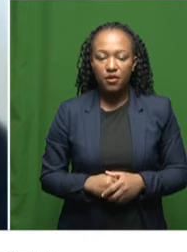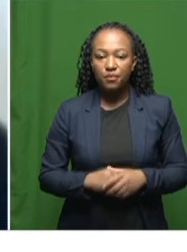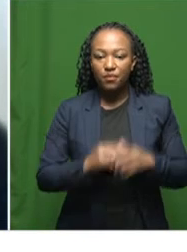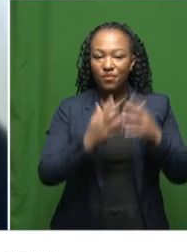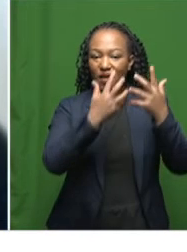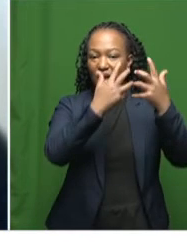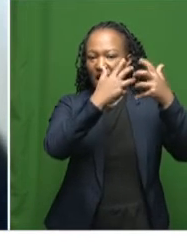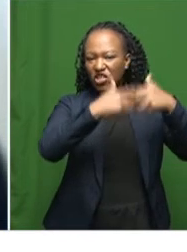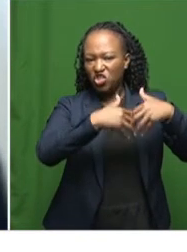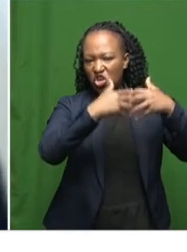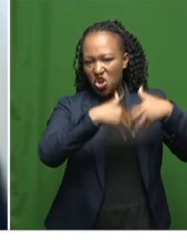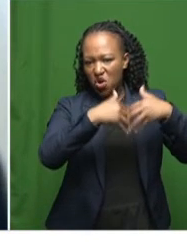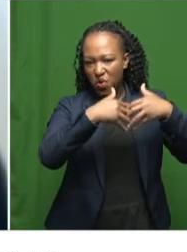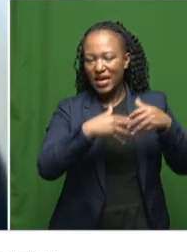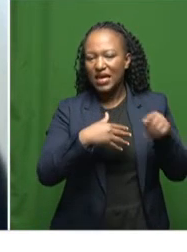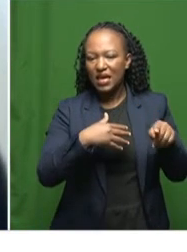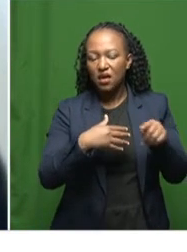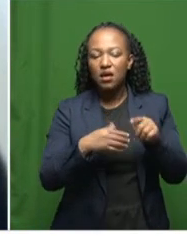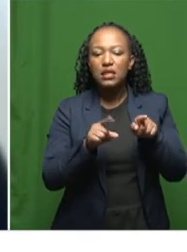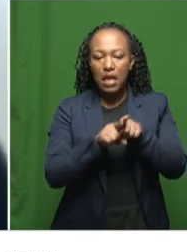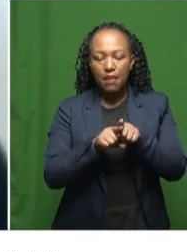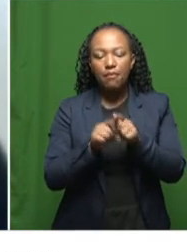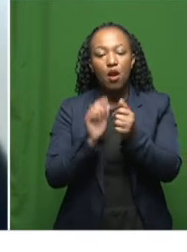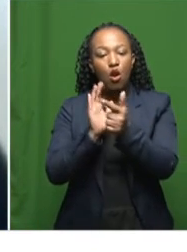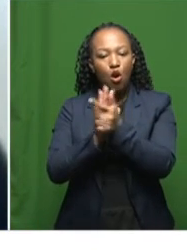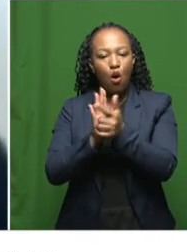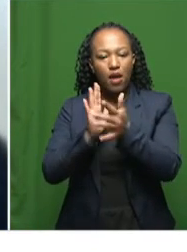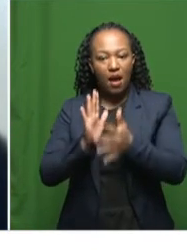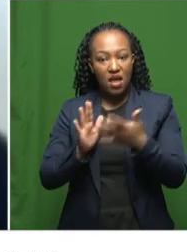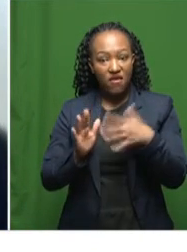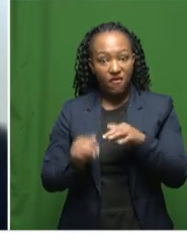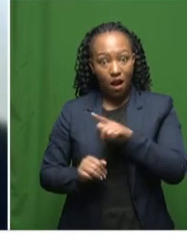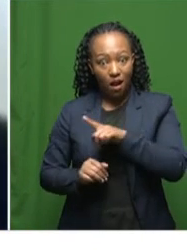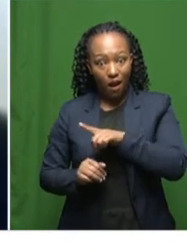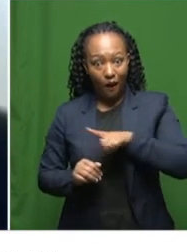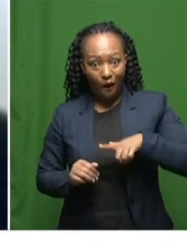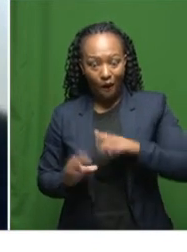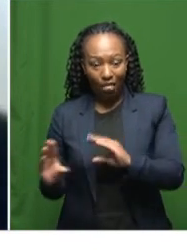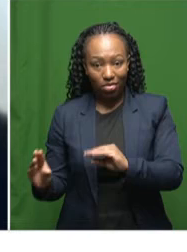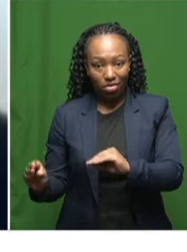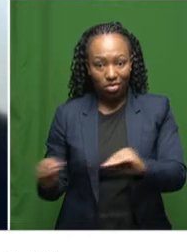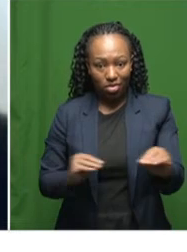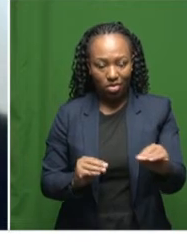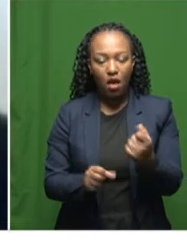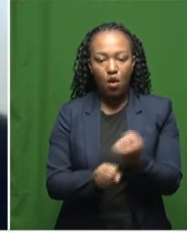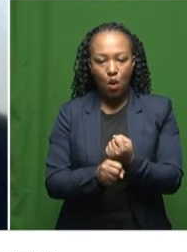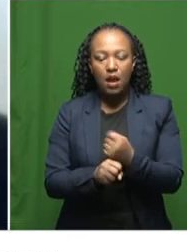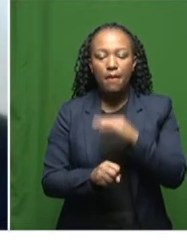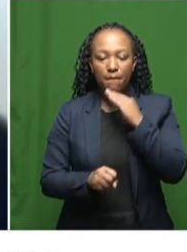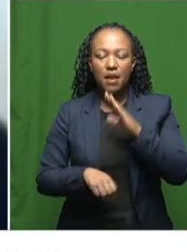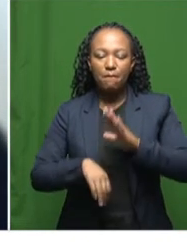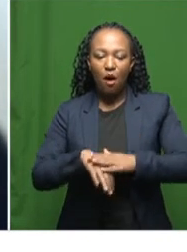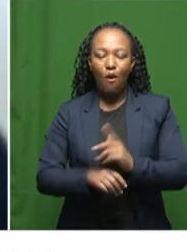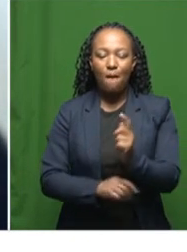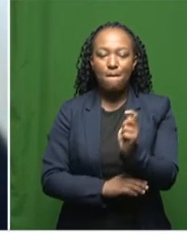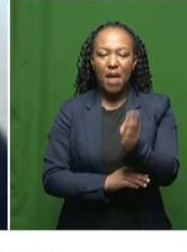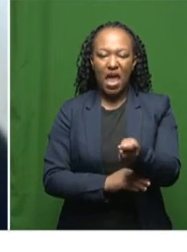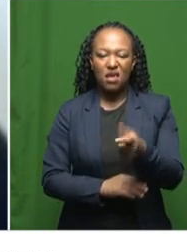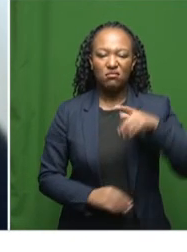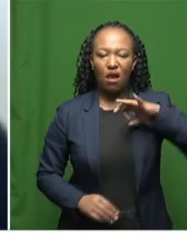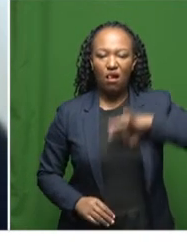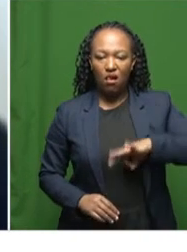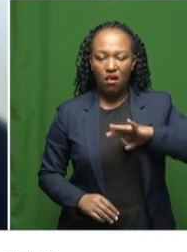lawyers. The longer they take to do the work, the more they get paid. So the plan is now to reduce